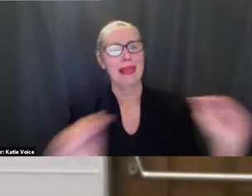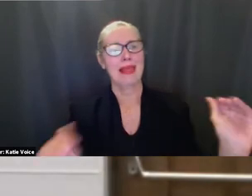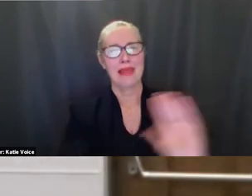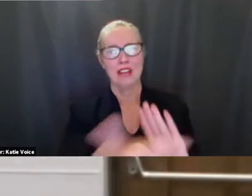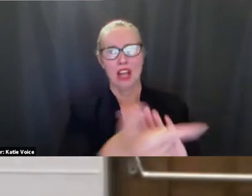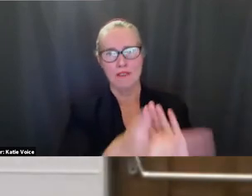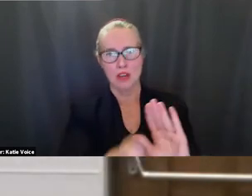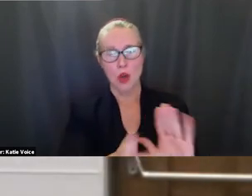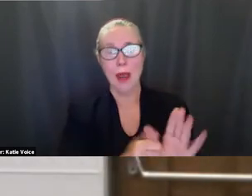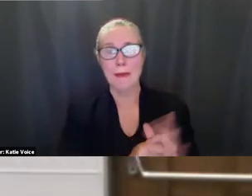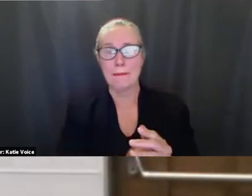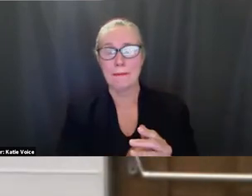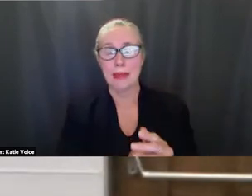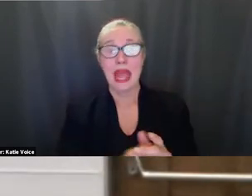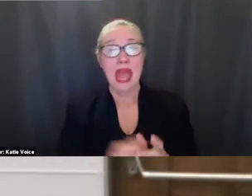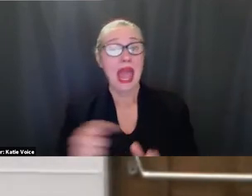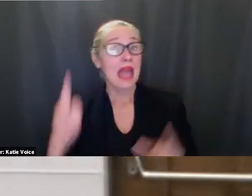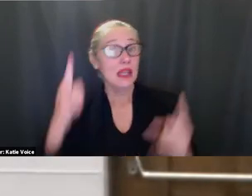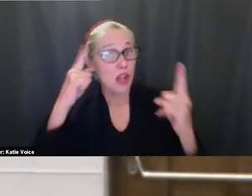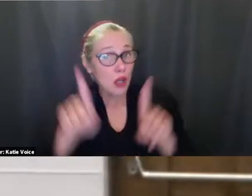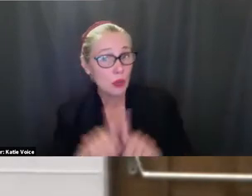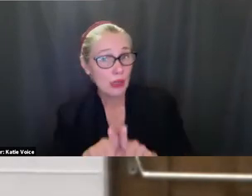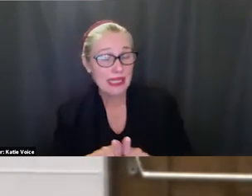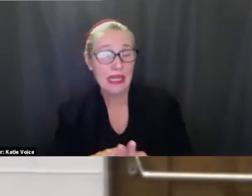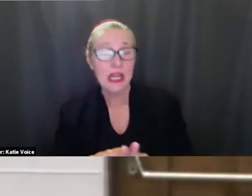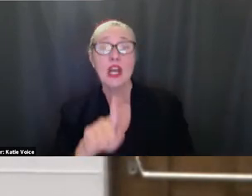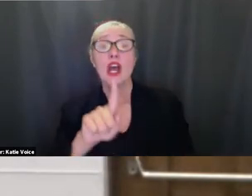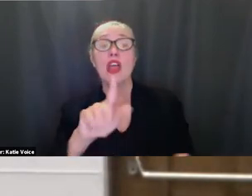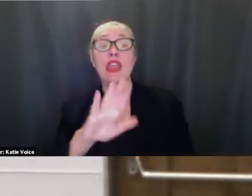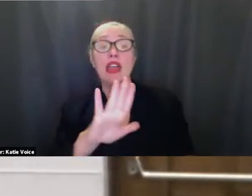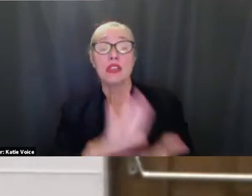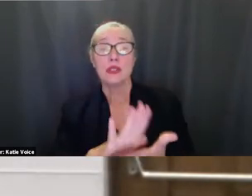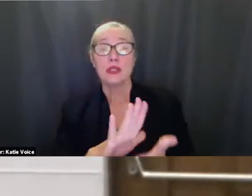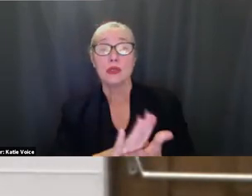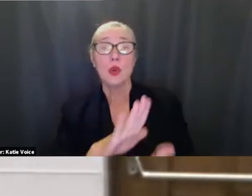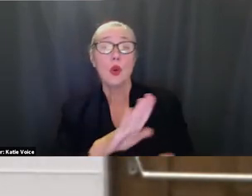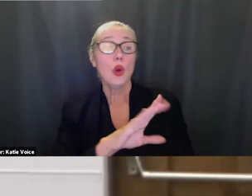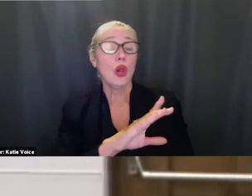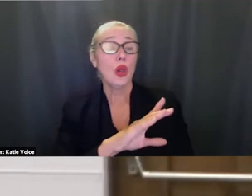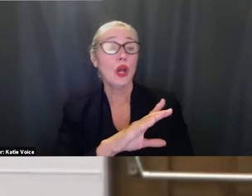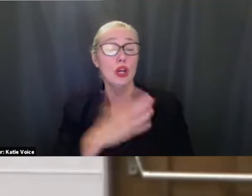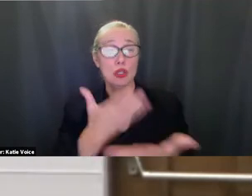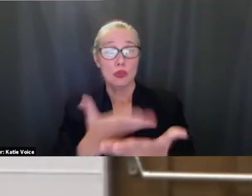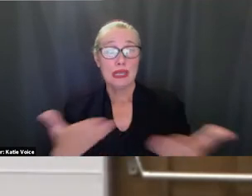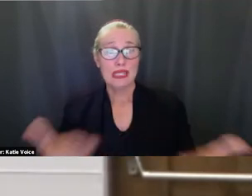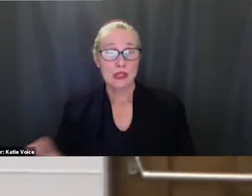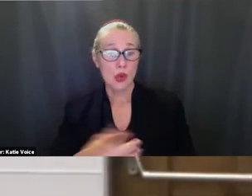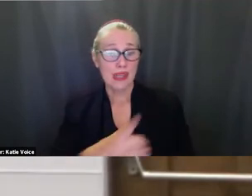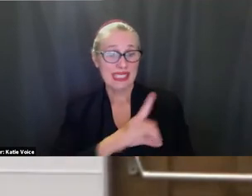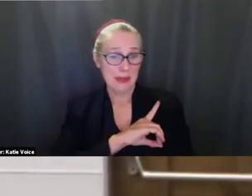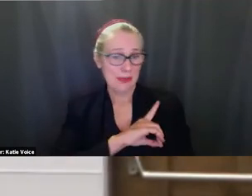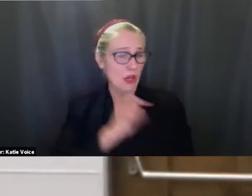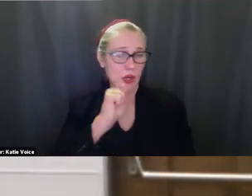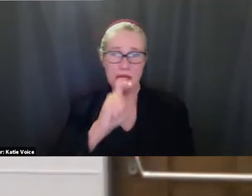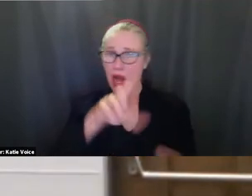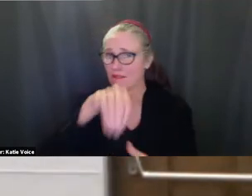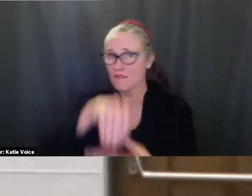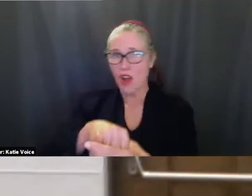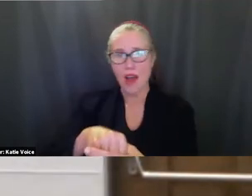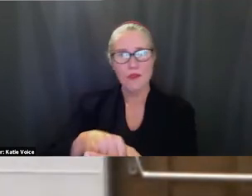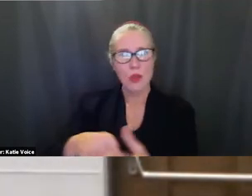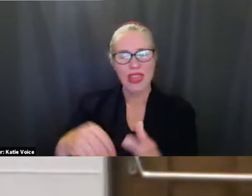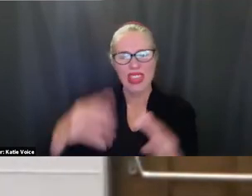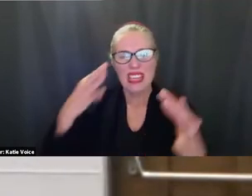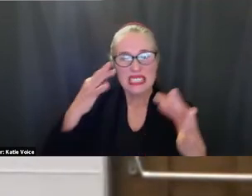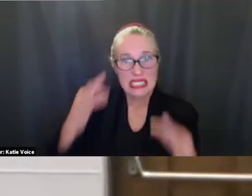school resource deputy would not participate in decision-making related to student behavior and discipline